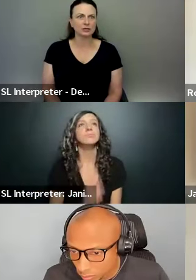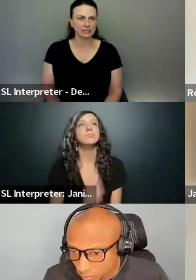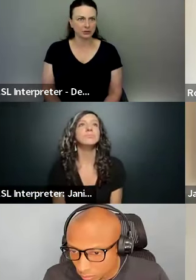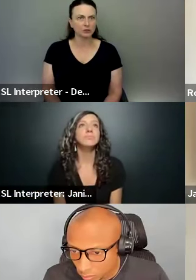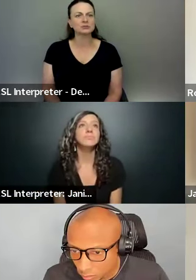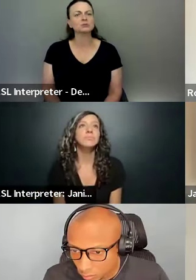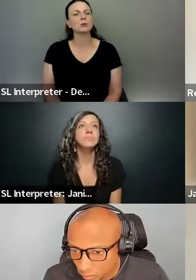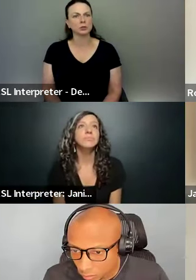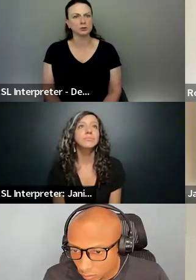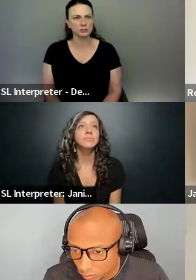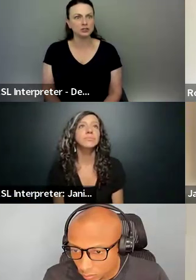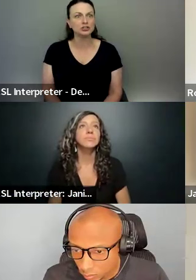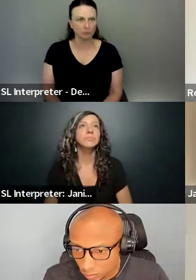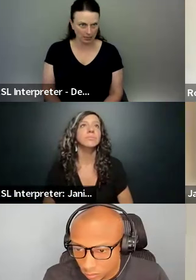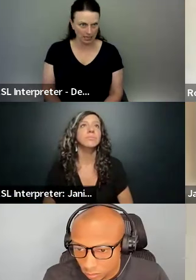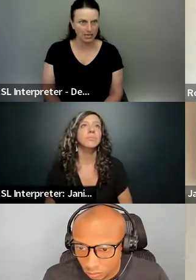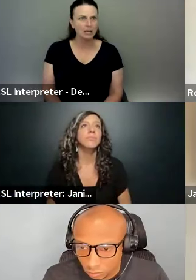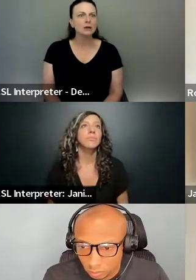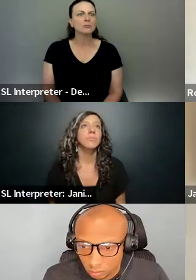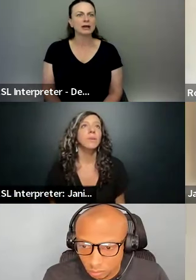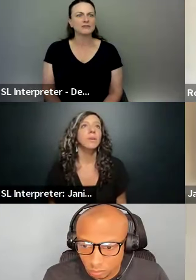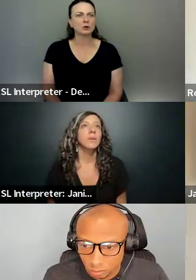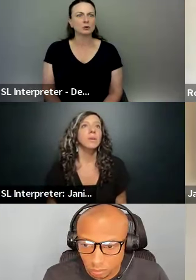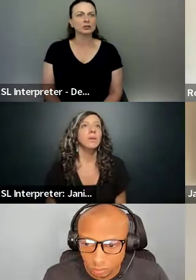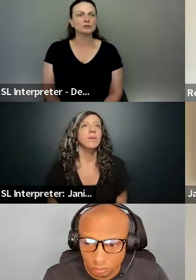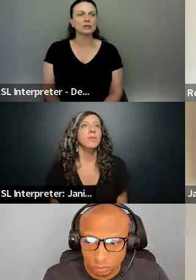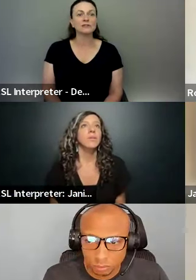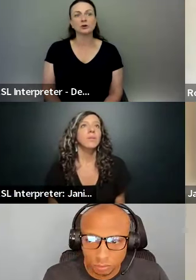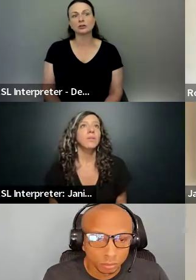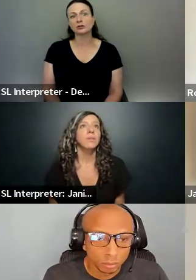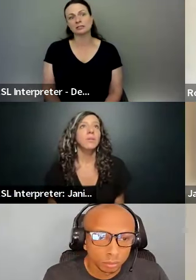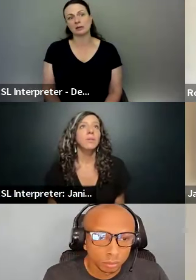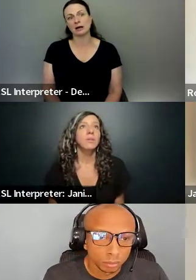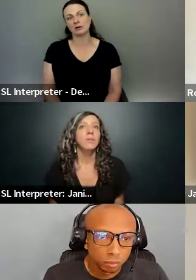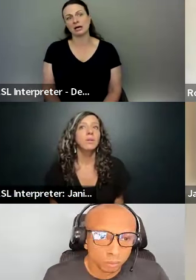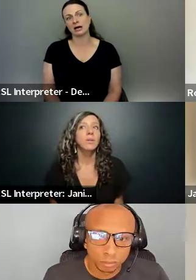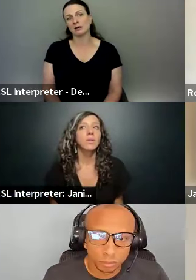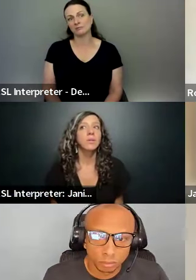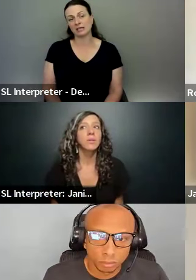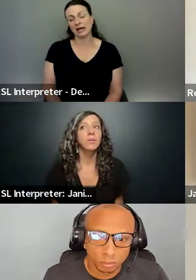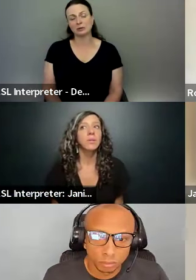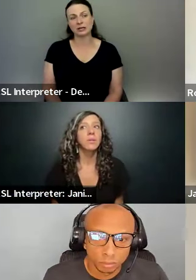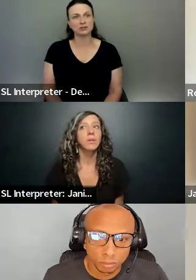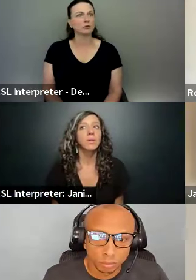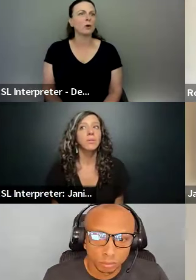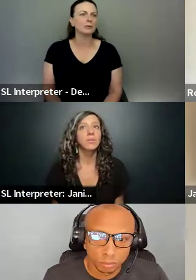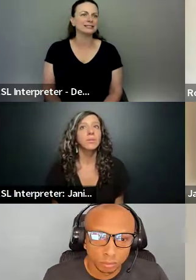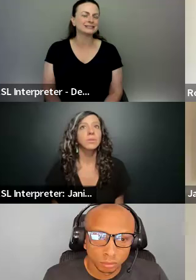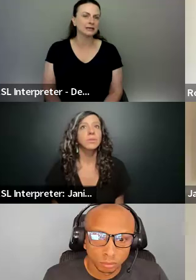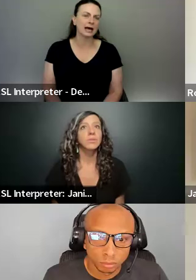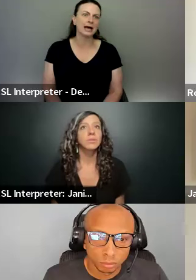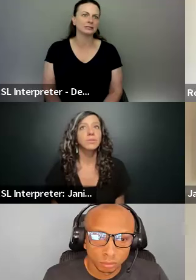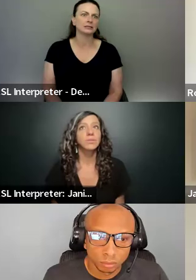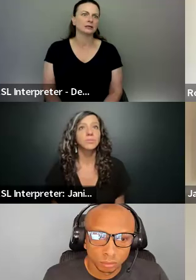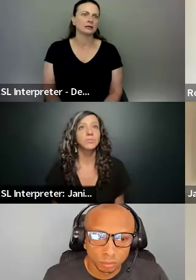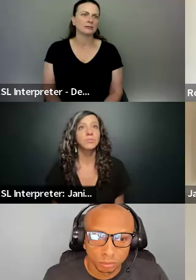sign for container. This is what we're using generally. But if you're curious about the explanation for why we